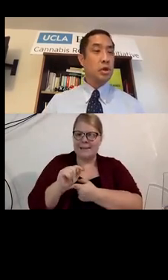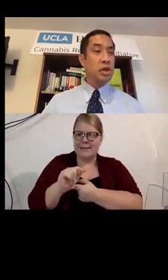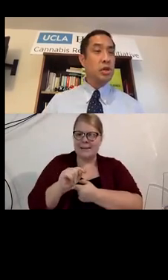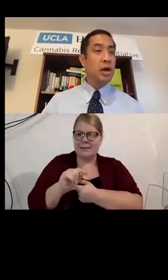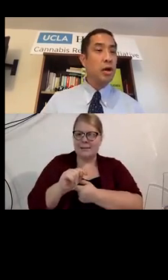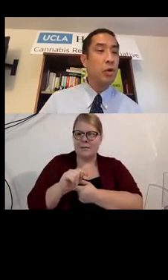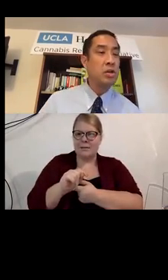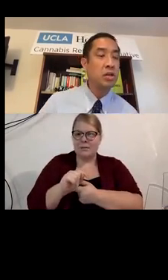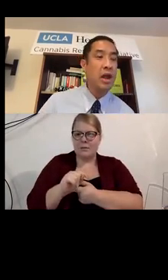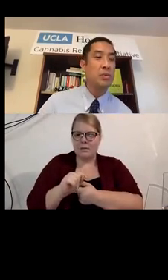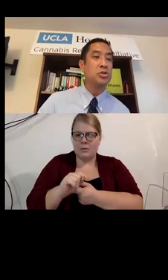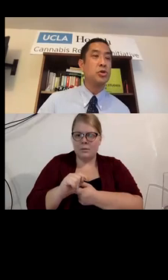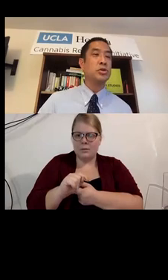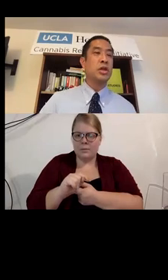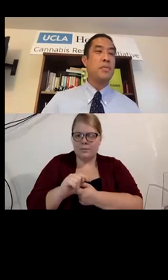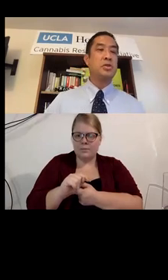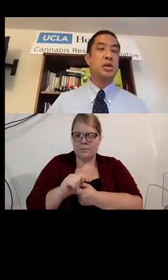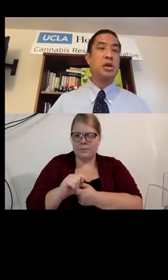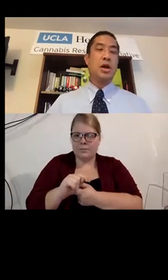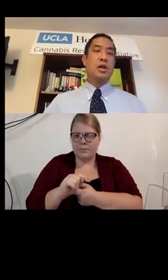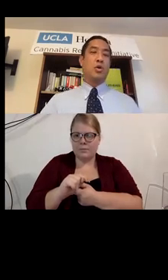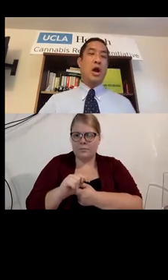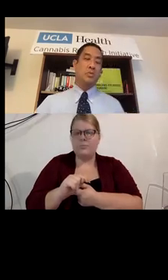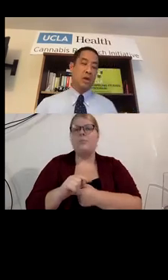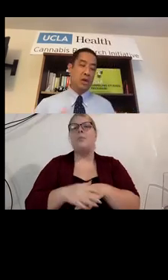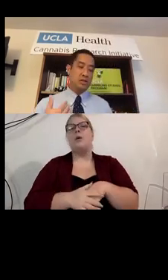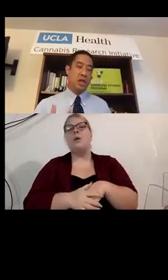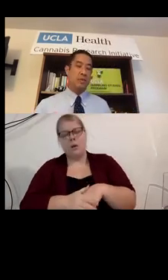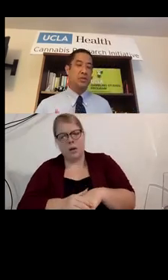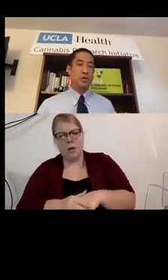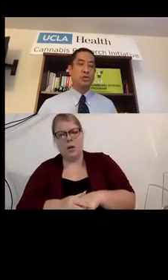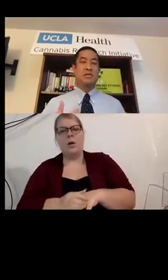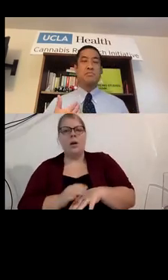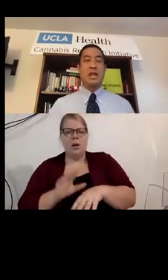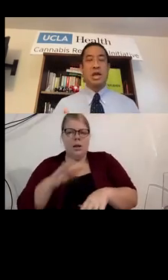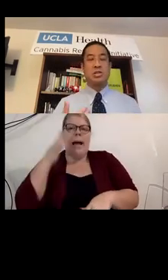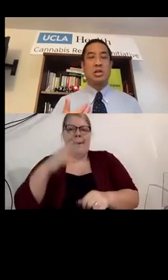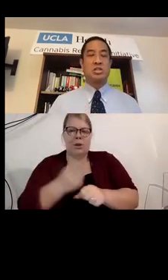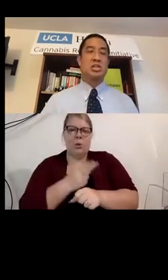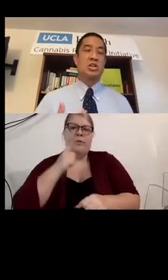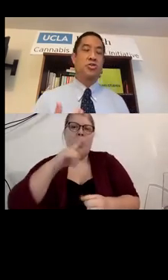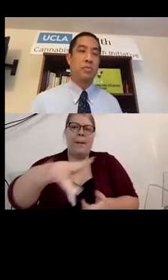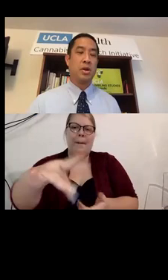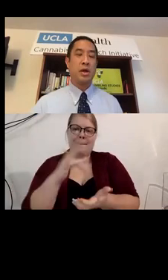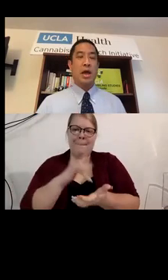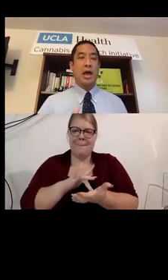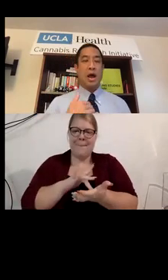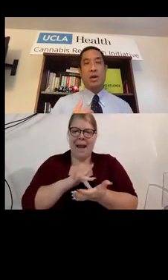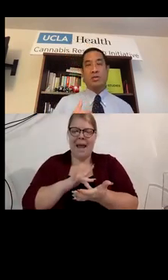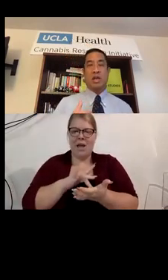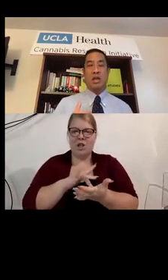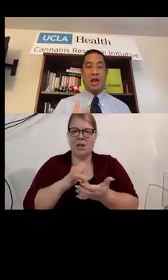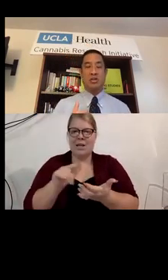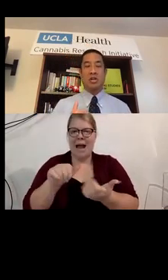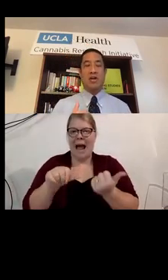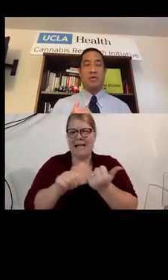So isn't cannabis used as MAT? The question being, isn't cannabis used as medication-assisted treatment? And I would